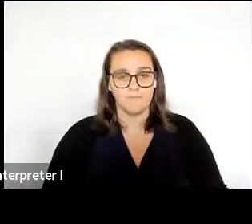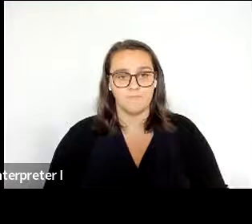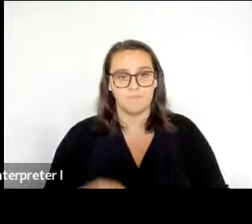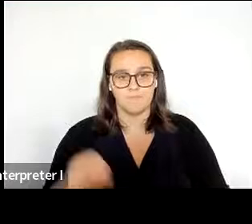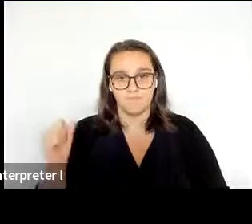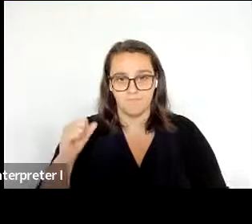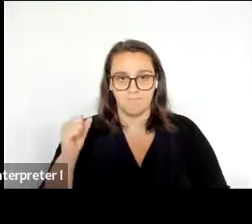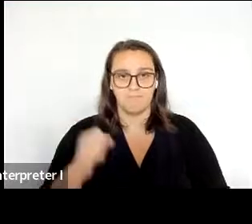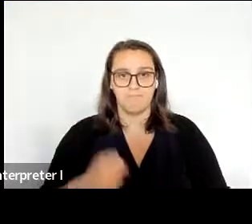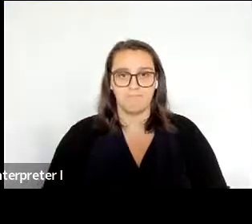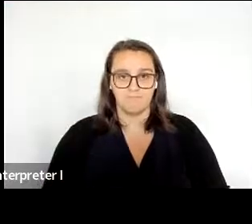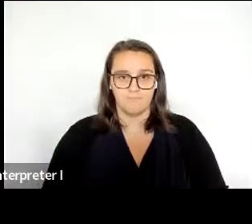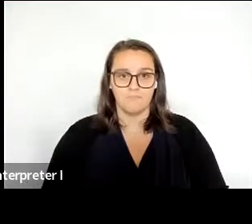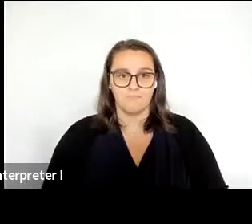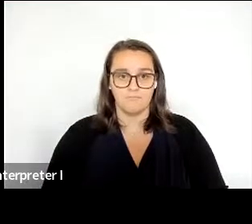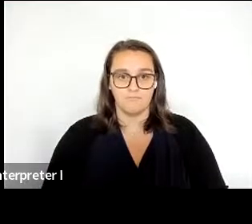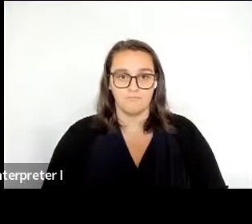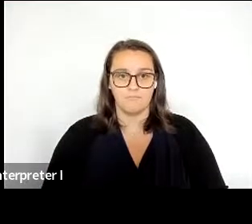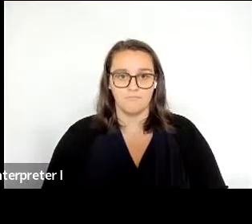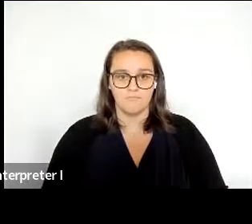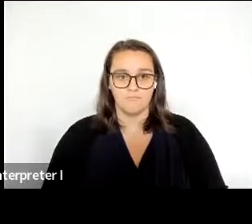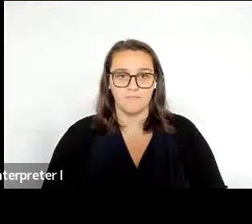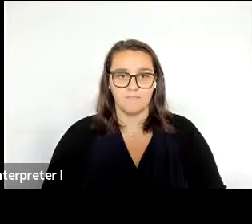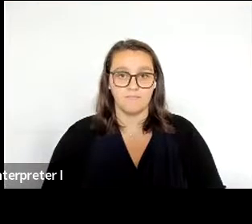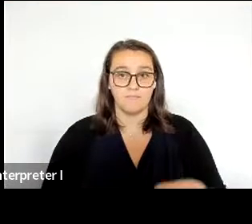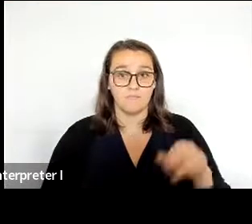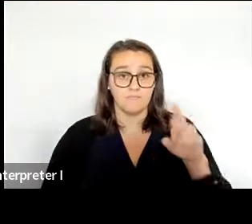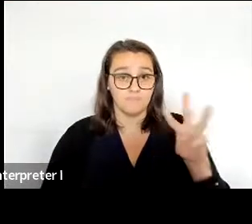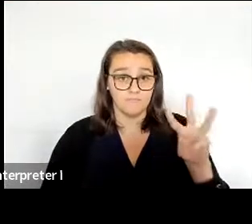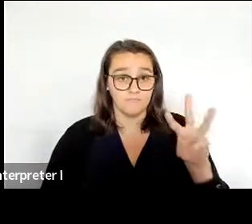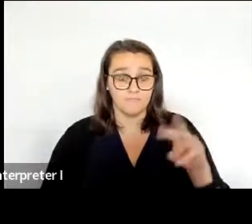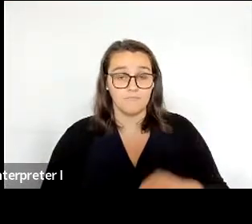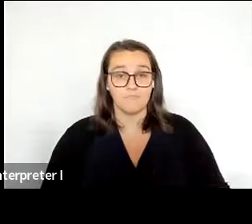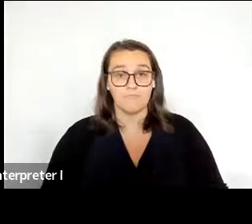Yes. Councilmember Silverman votes yes. Councilmember Robert White.